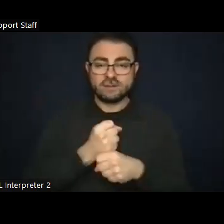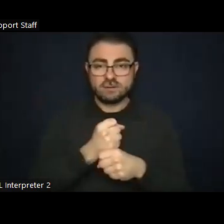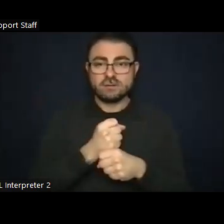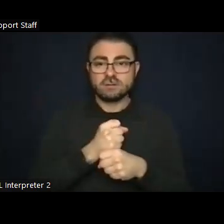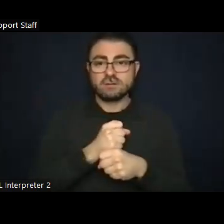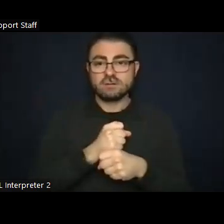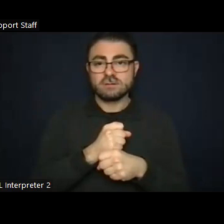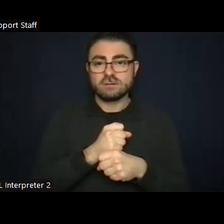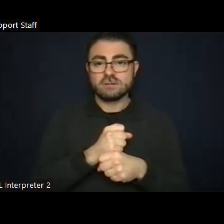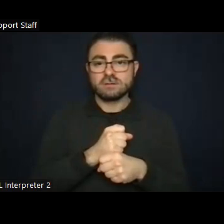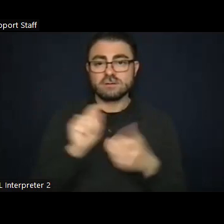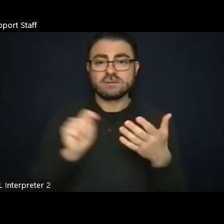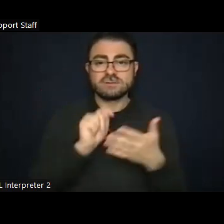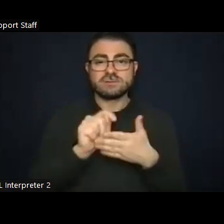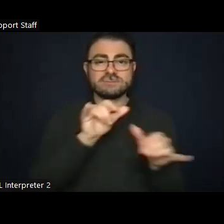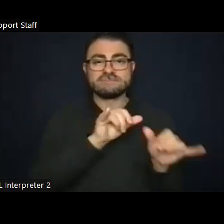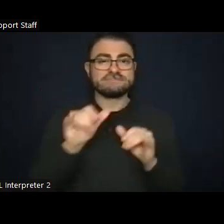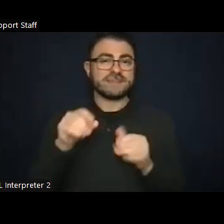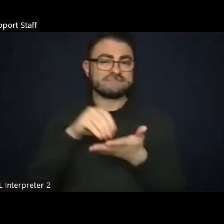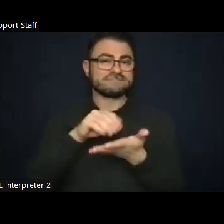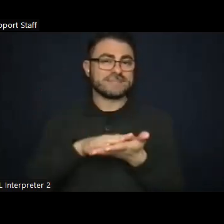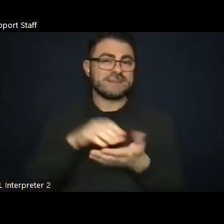it's envisioned in the charter.